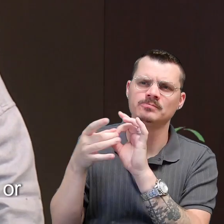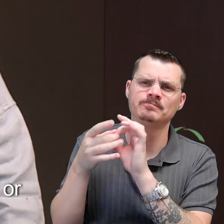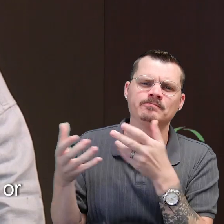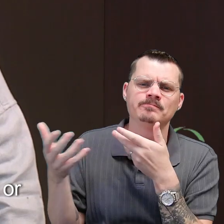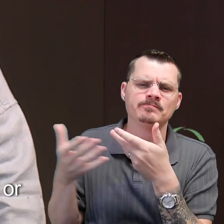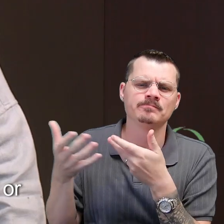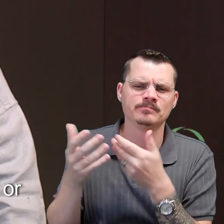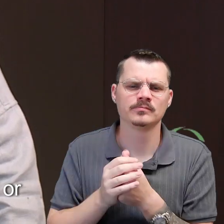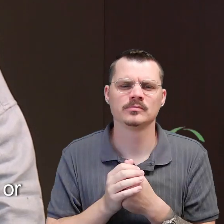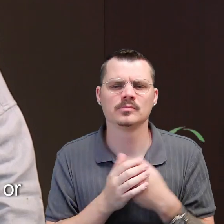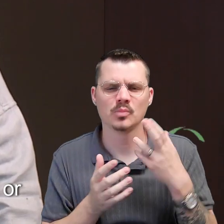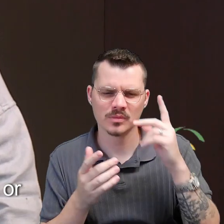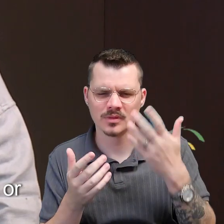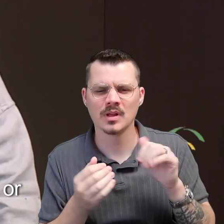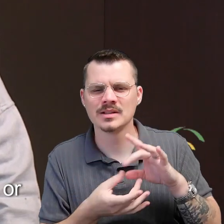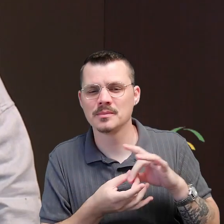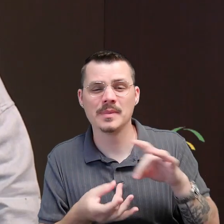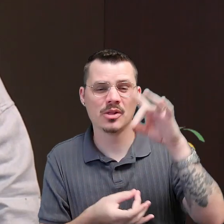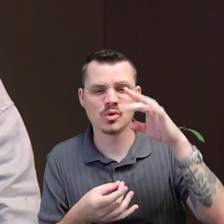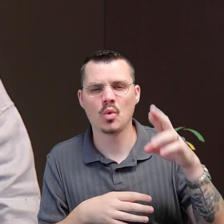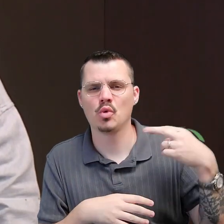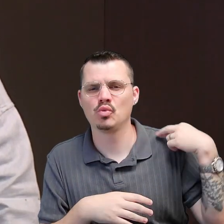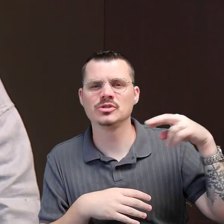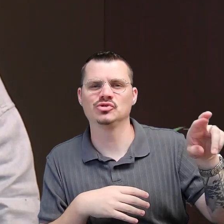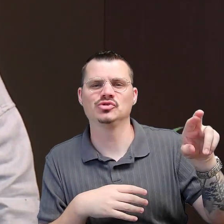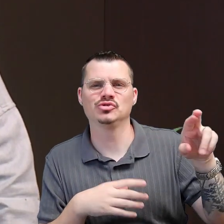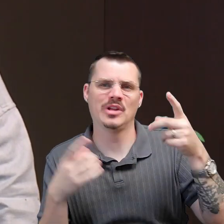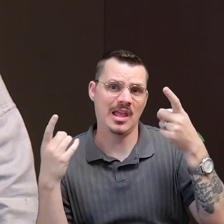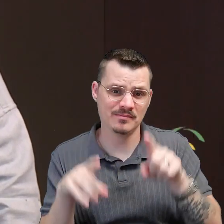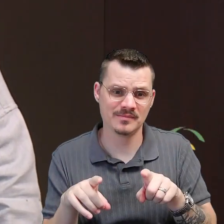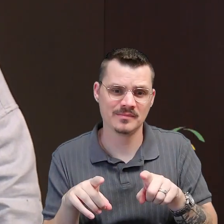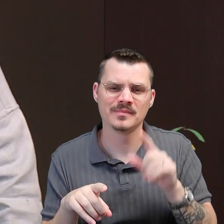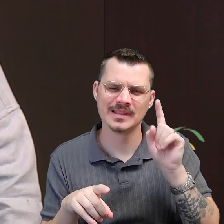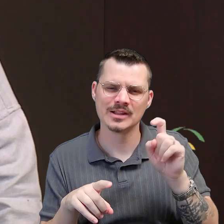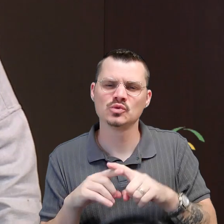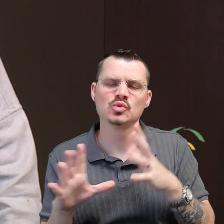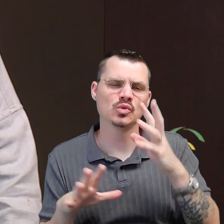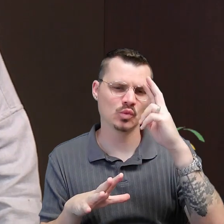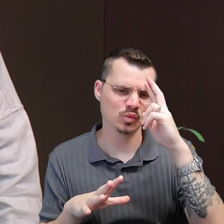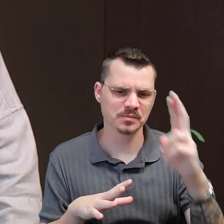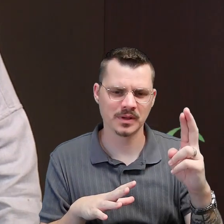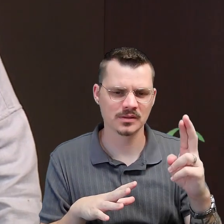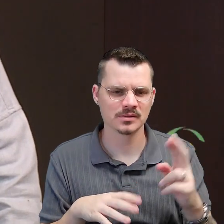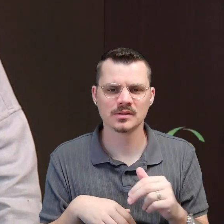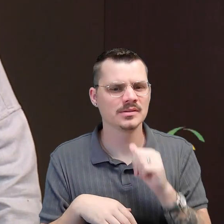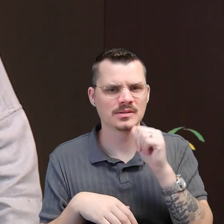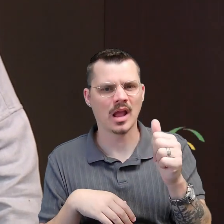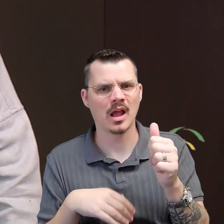and similar types of, again, spiritual or religious phenomena that need to be respected,